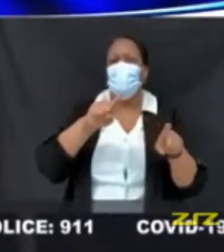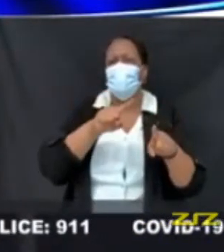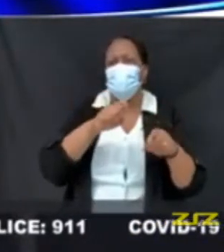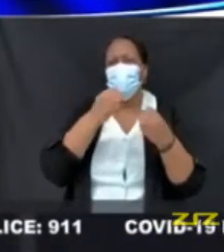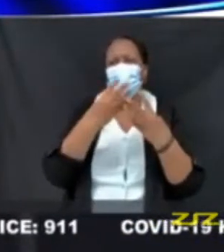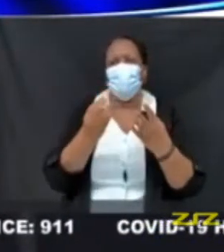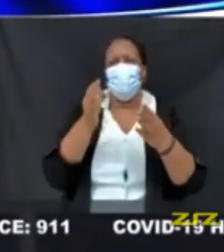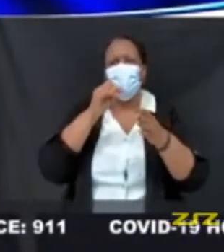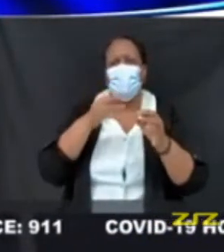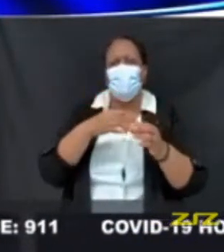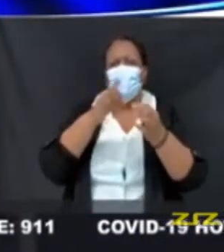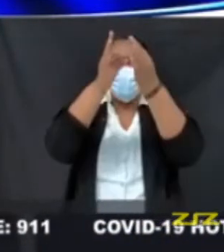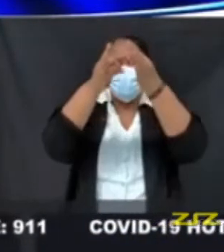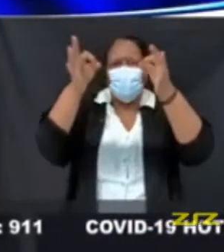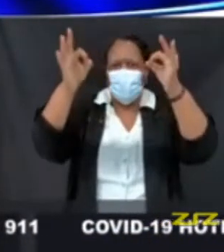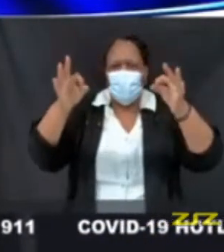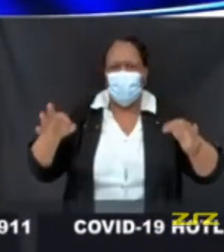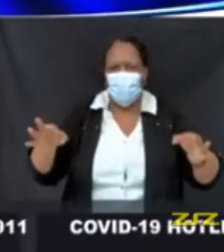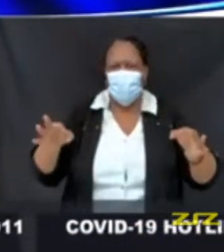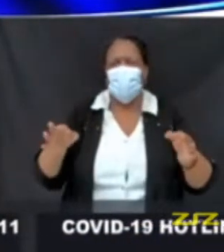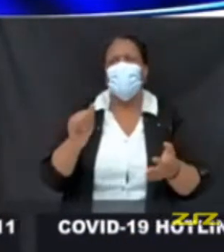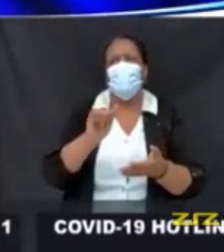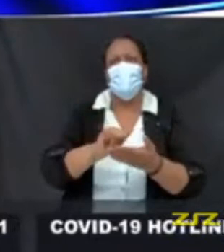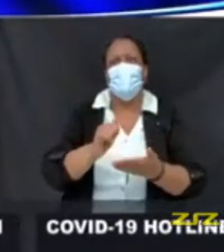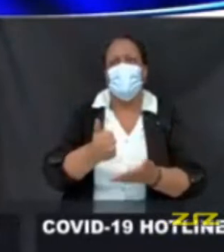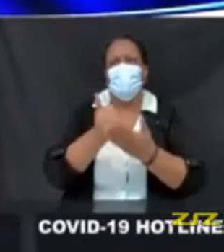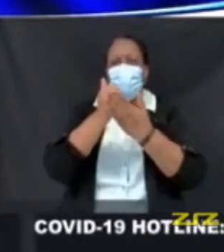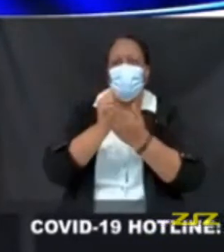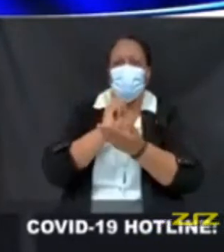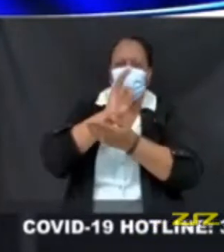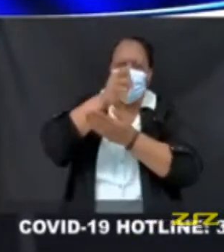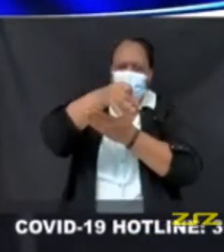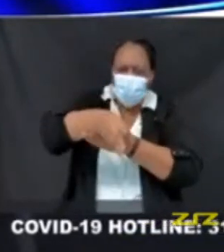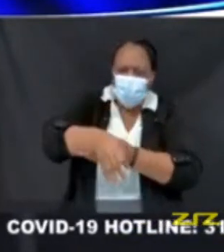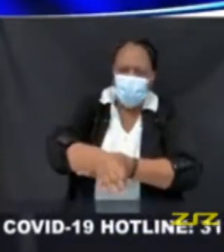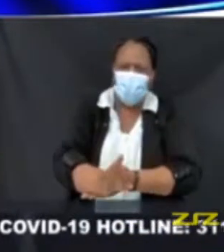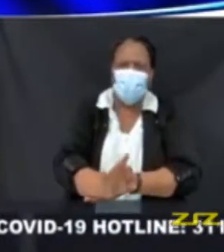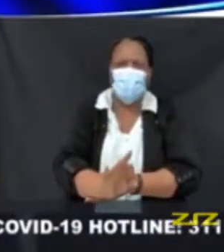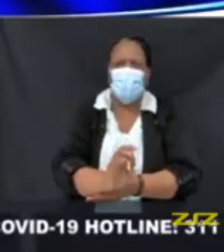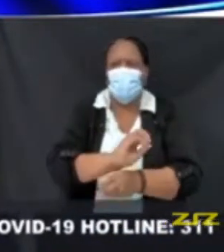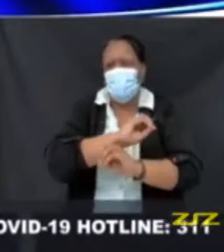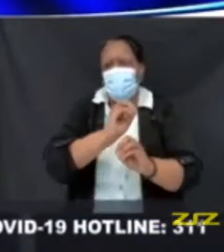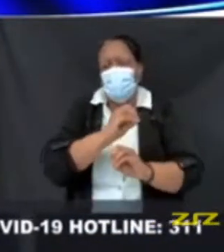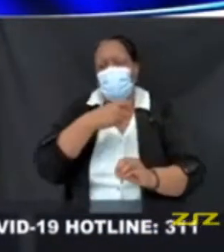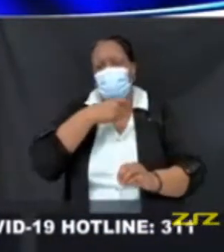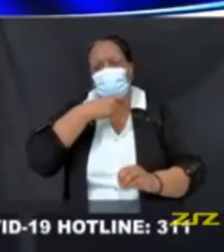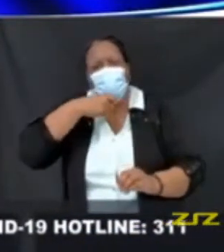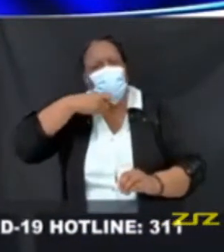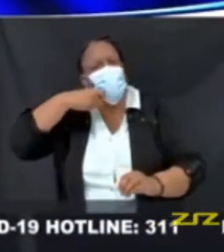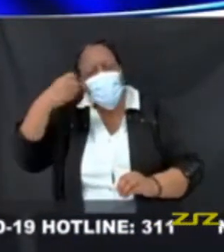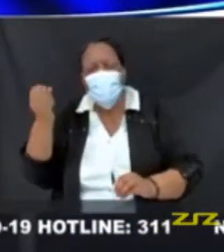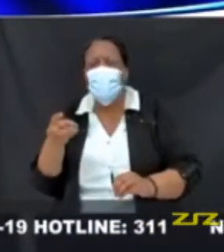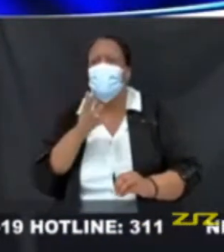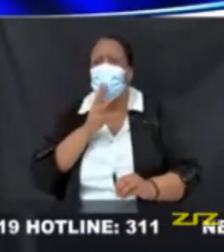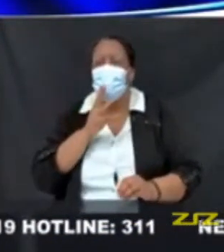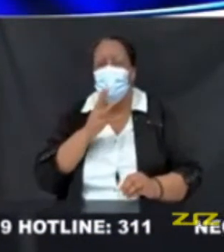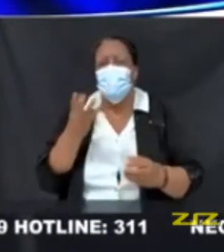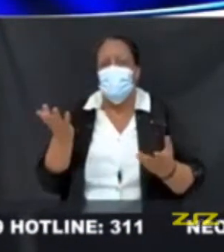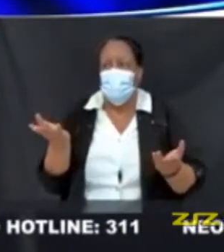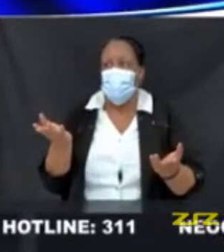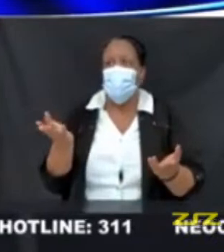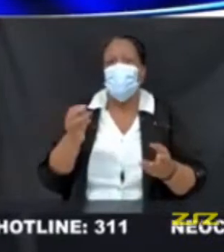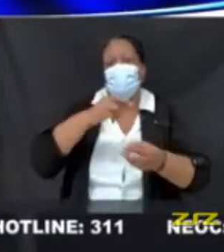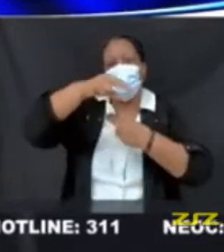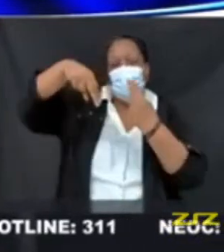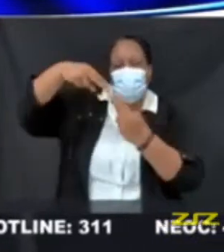warming, rising sea levels, droughts, and floods. It is also worthy of note that the International Day for Disaster